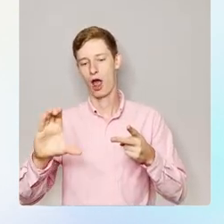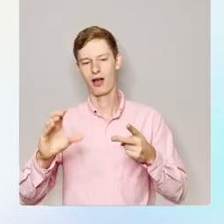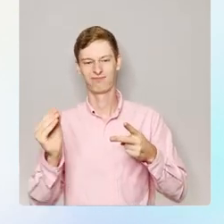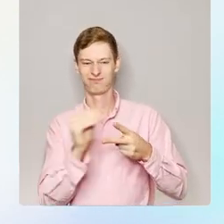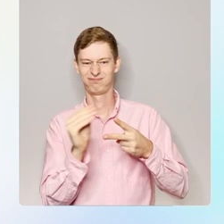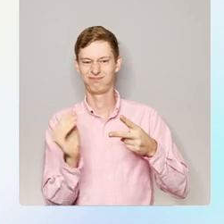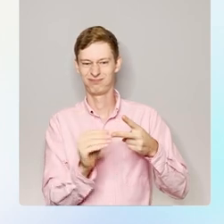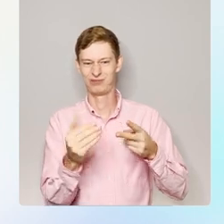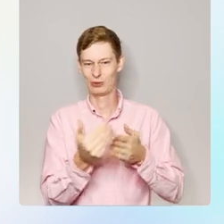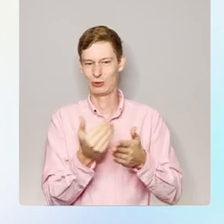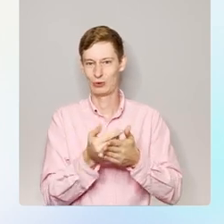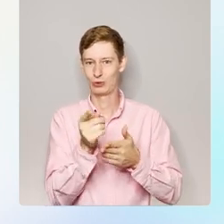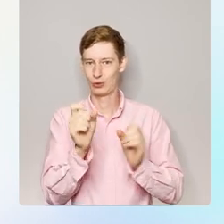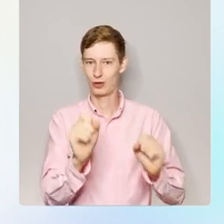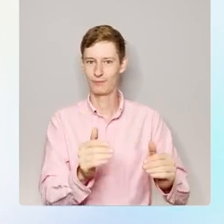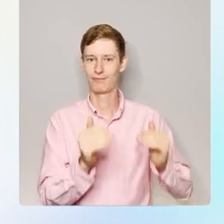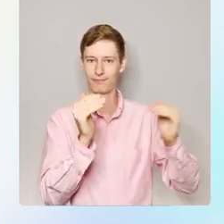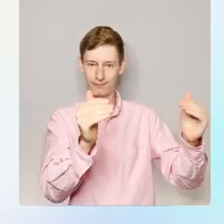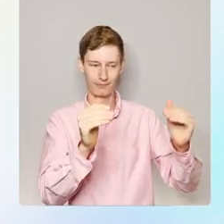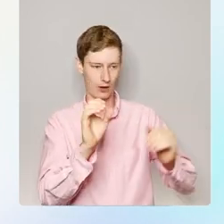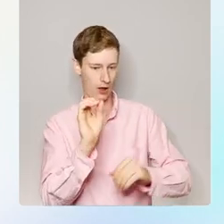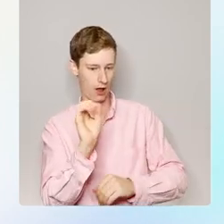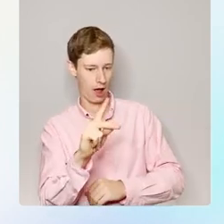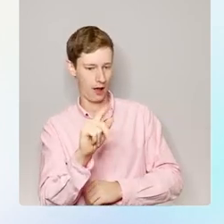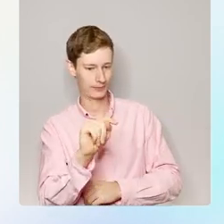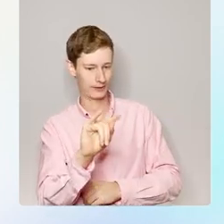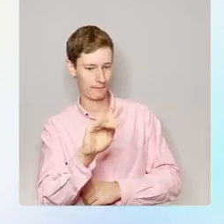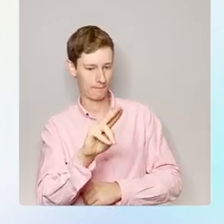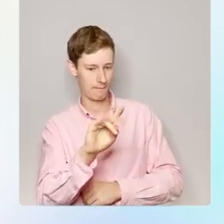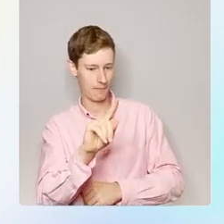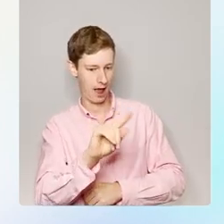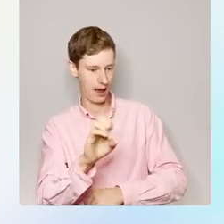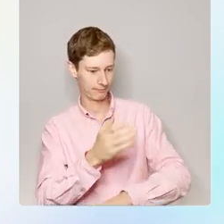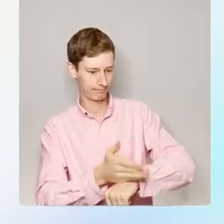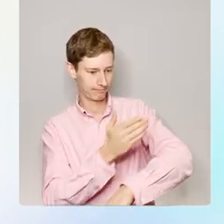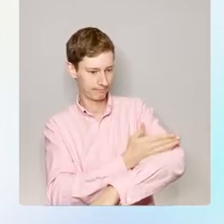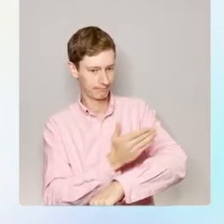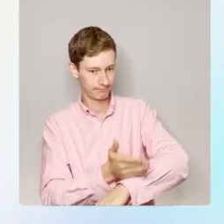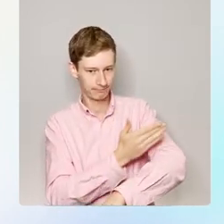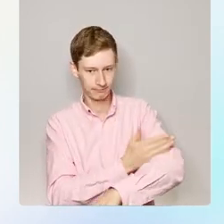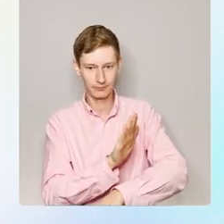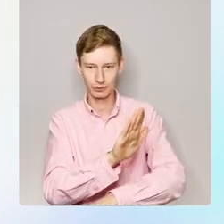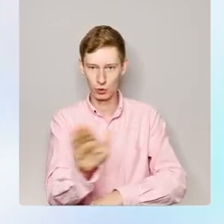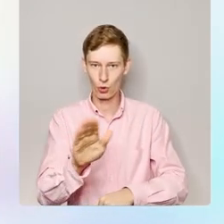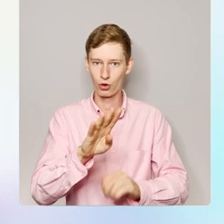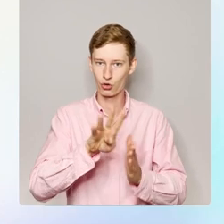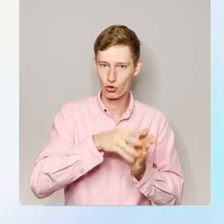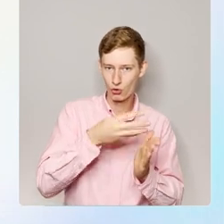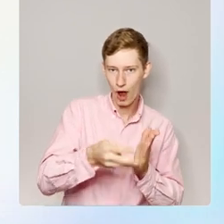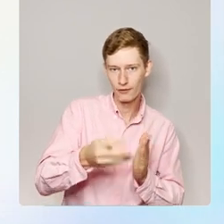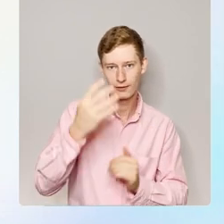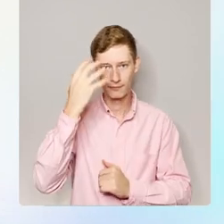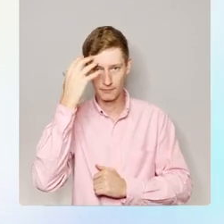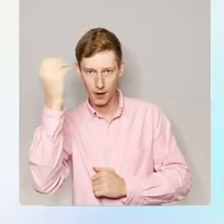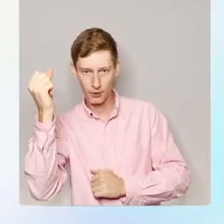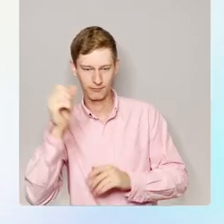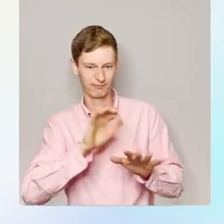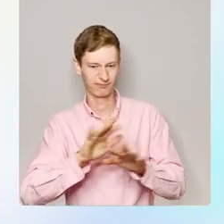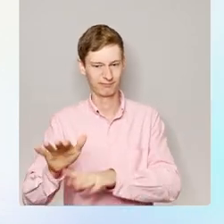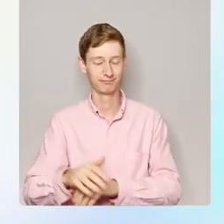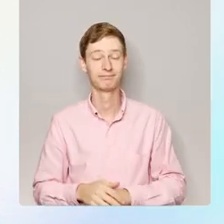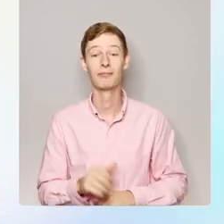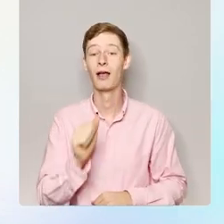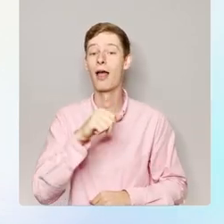level up the immersiveness of your games by optimizing graphics, compute, and memory. Apps like